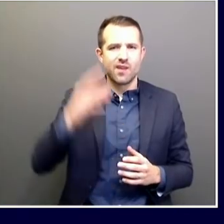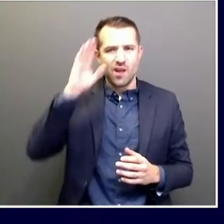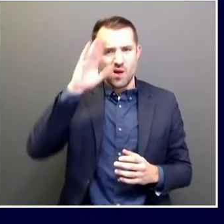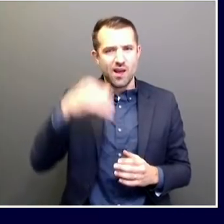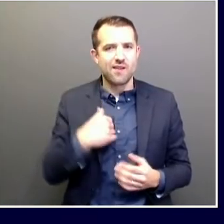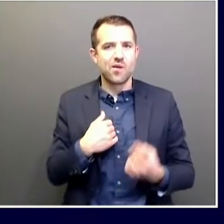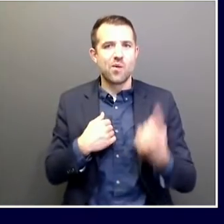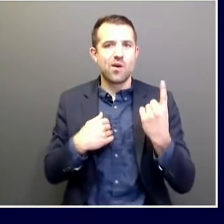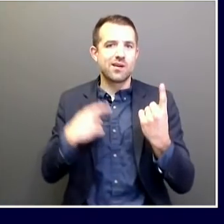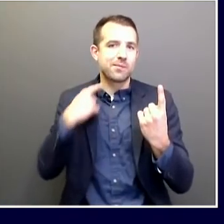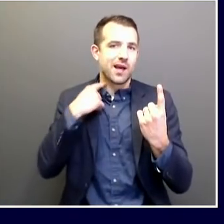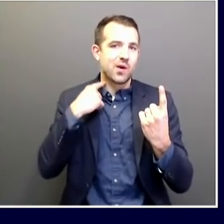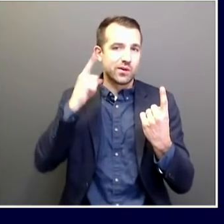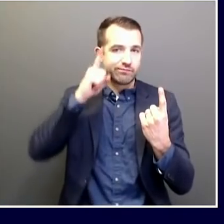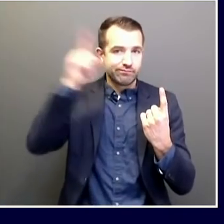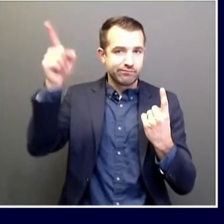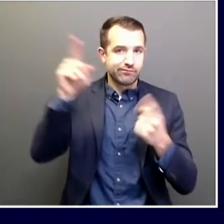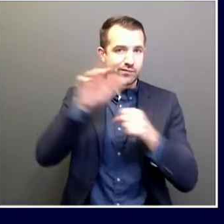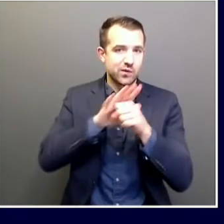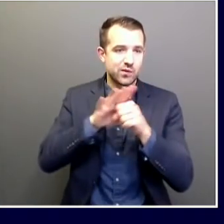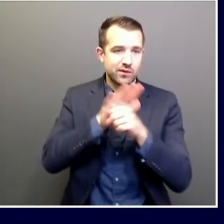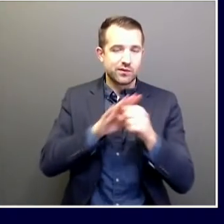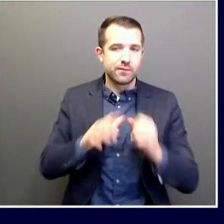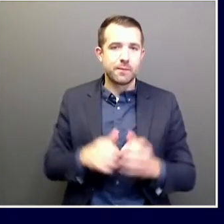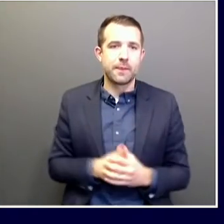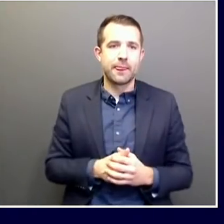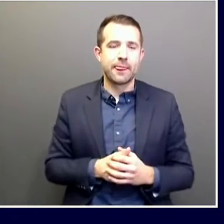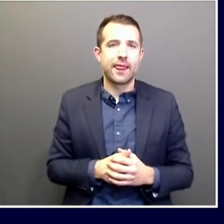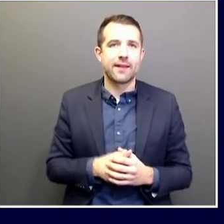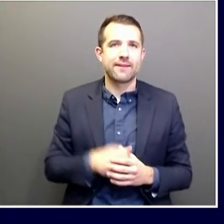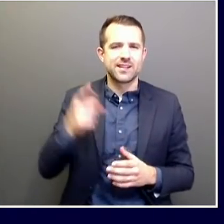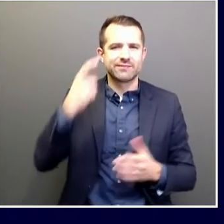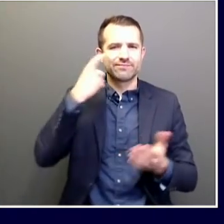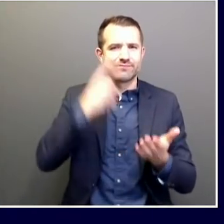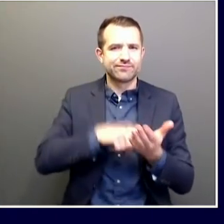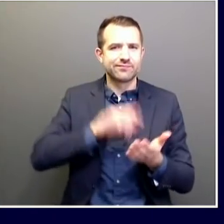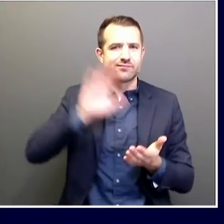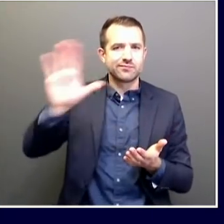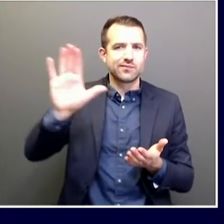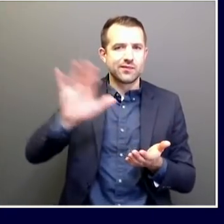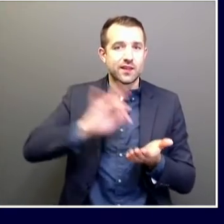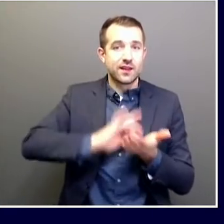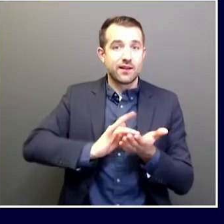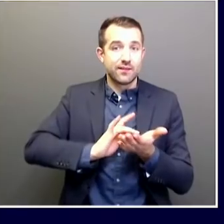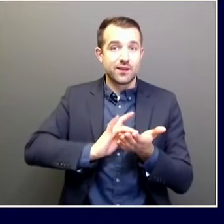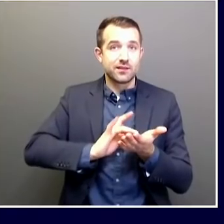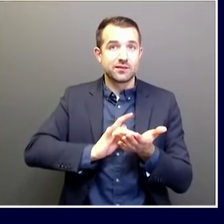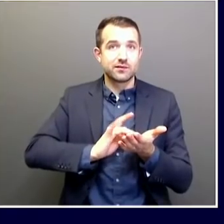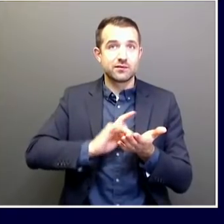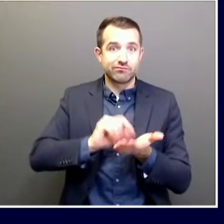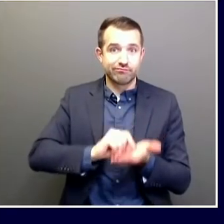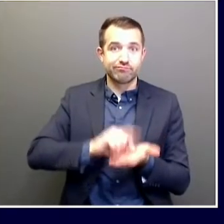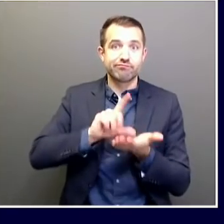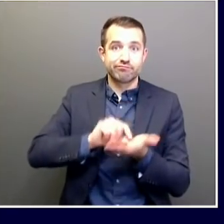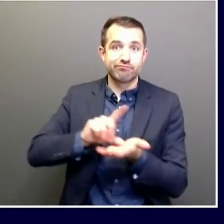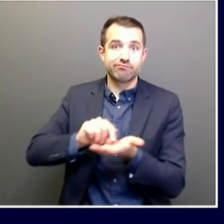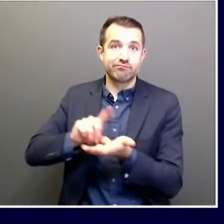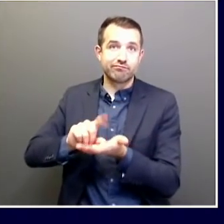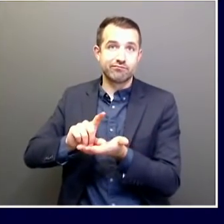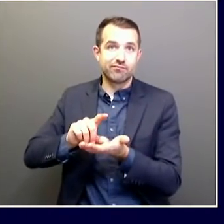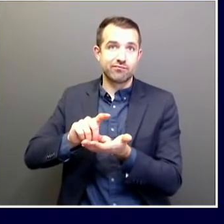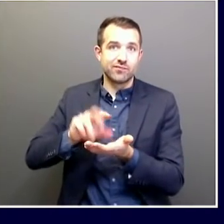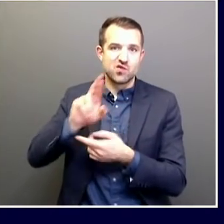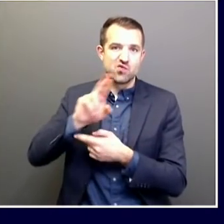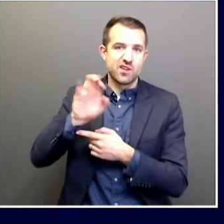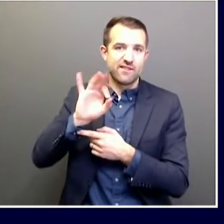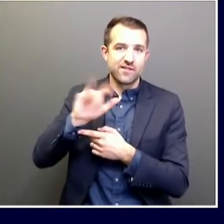area that has been falling behind on doing their regular refilling of prescriptions and so forth because there's so much